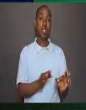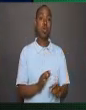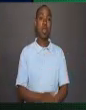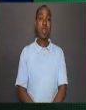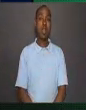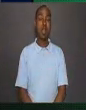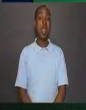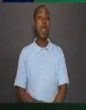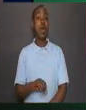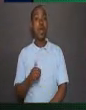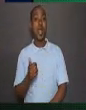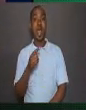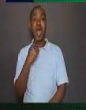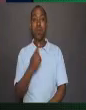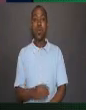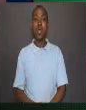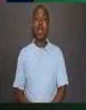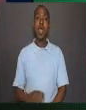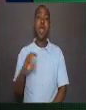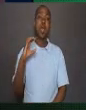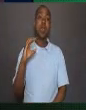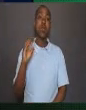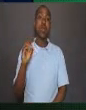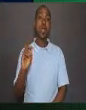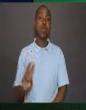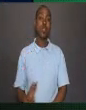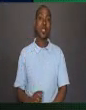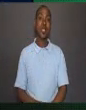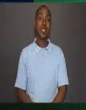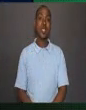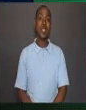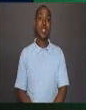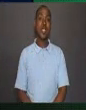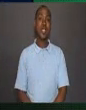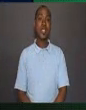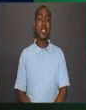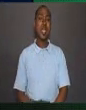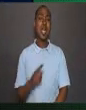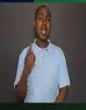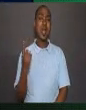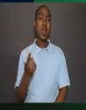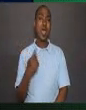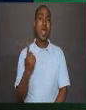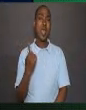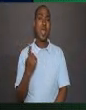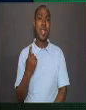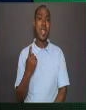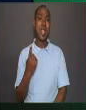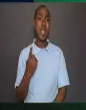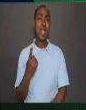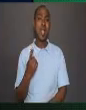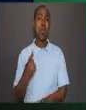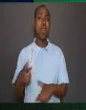On the other hand, carbon dioxide is regularly delivered to